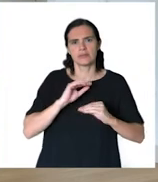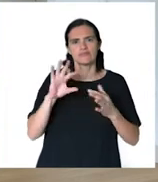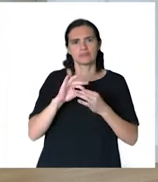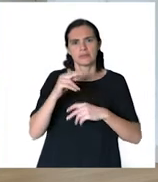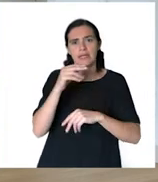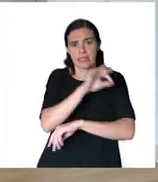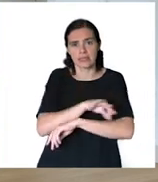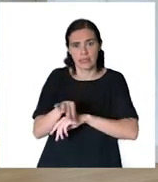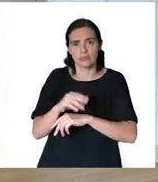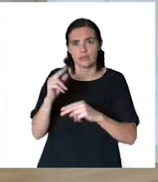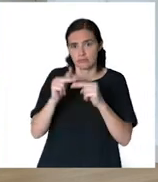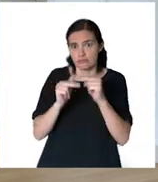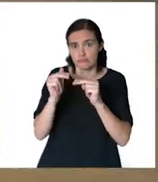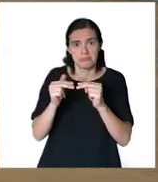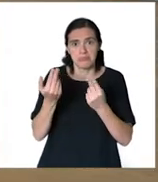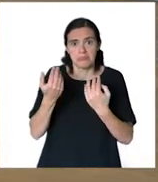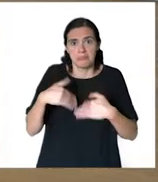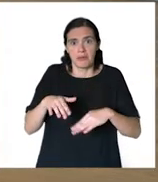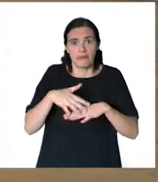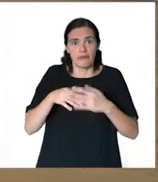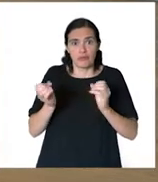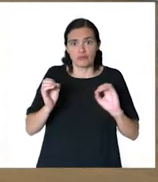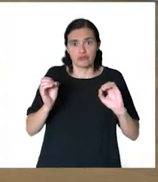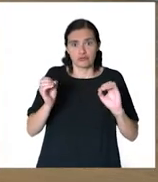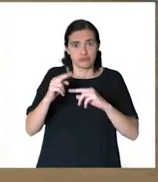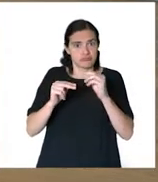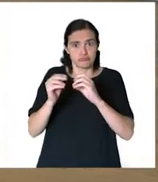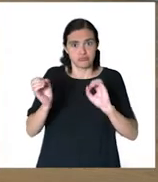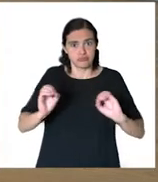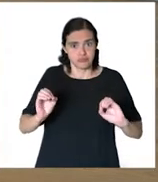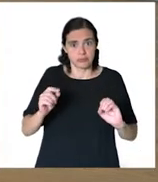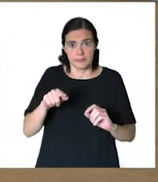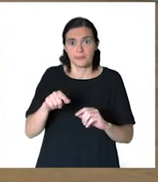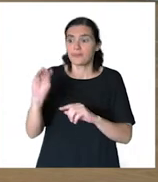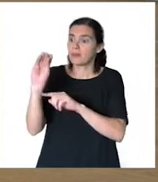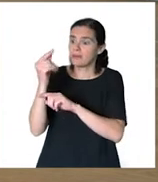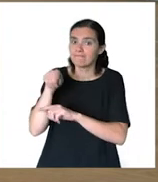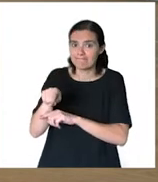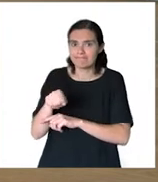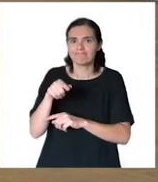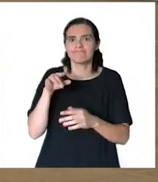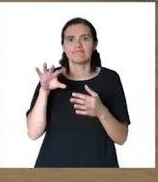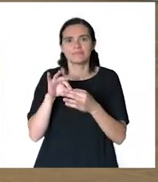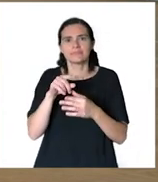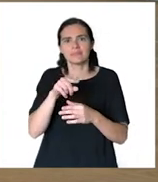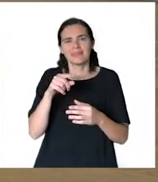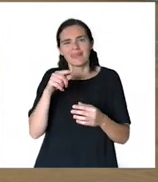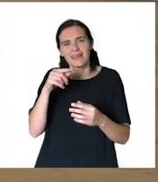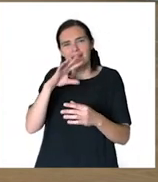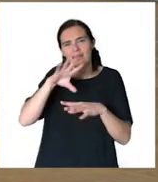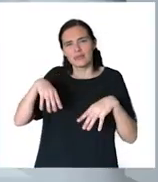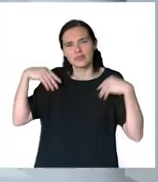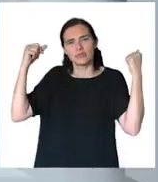built much or hasn't built anything. And the piece itself is really in the spirit of Fluxus